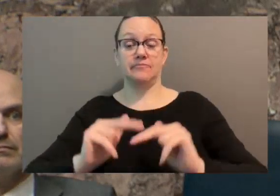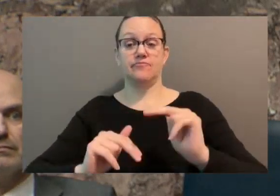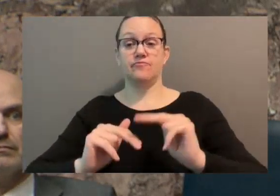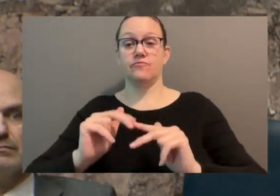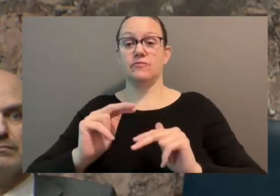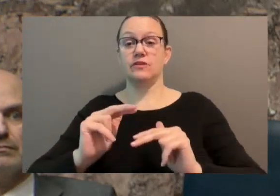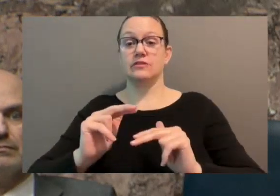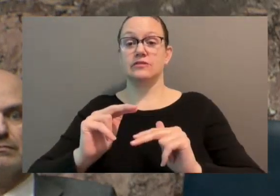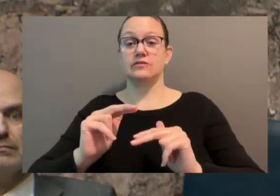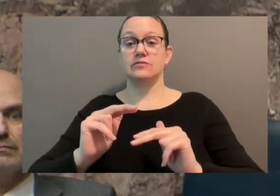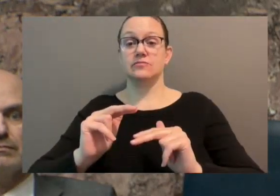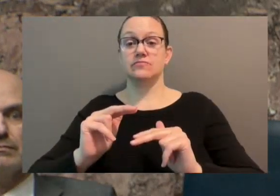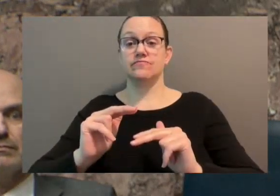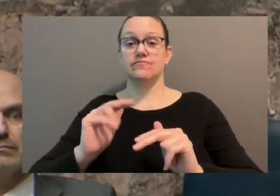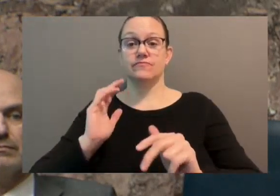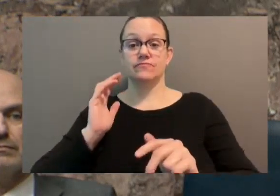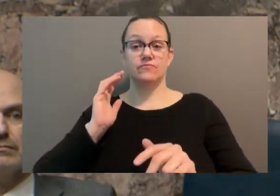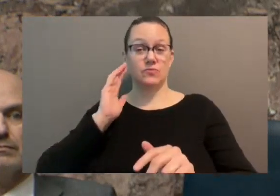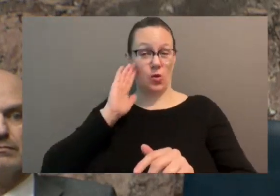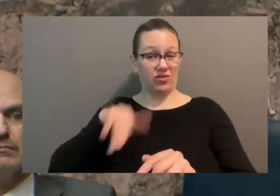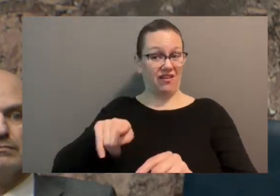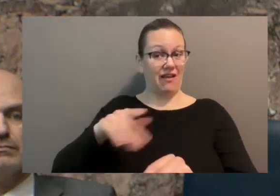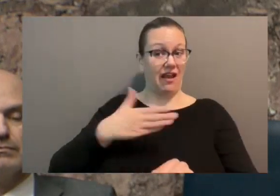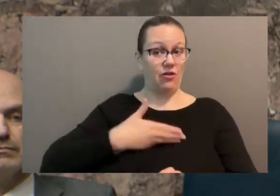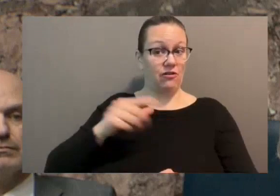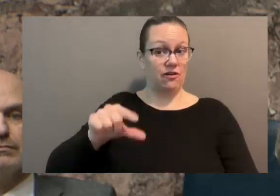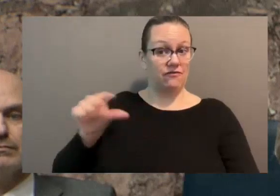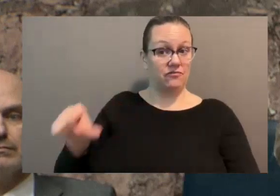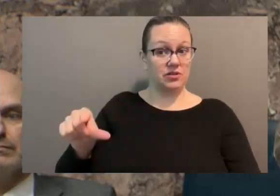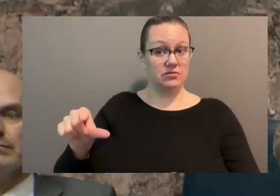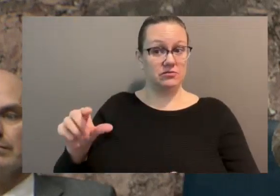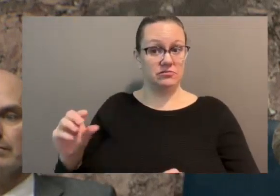formed government.